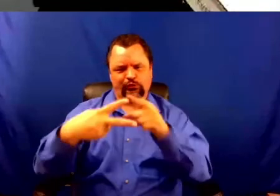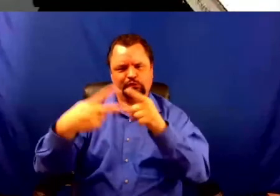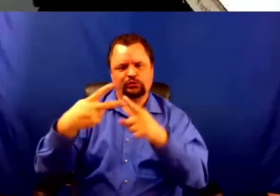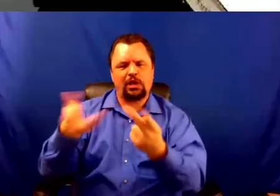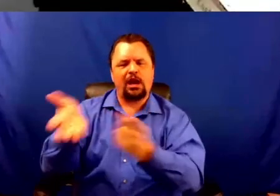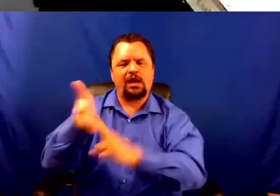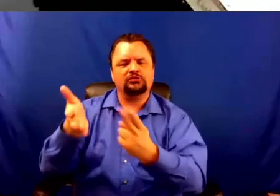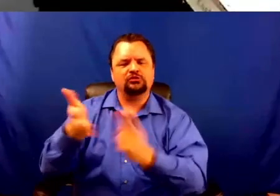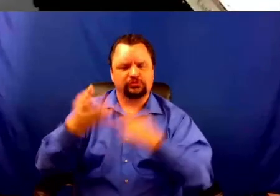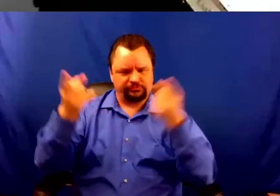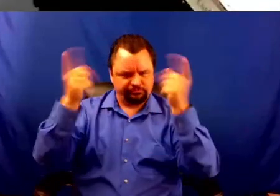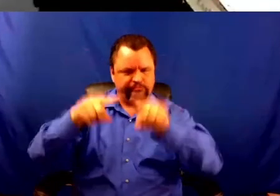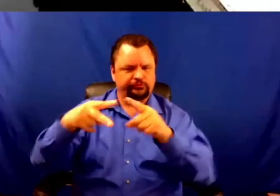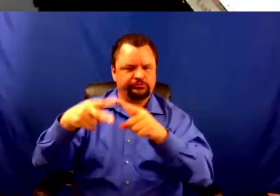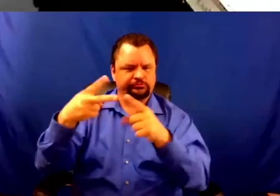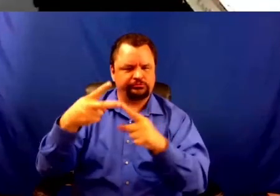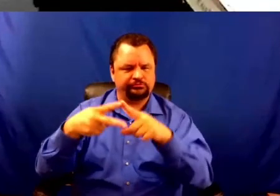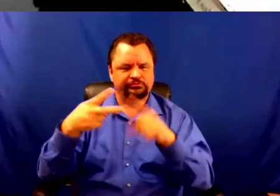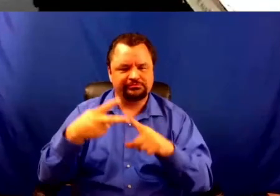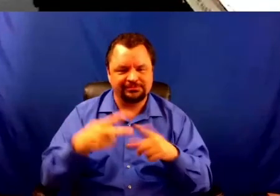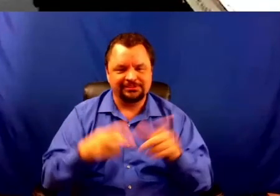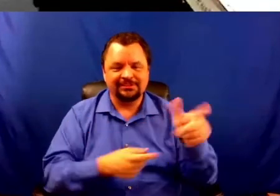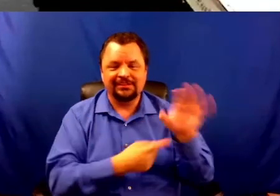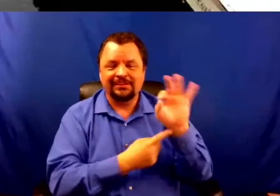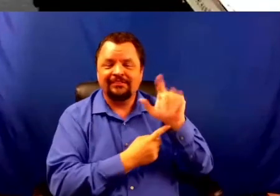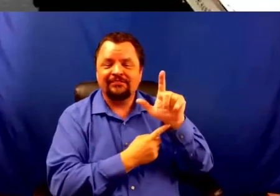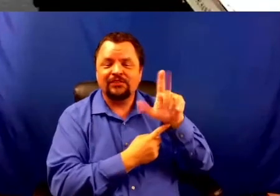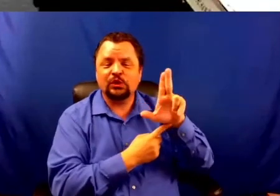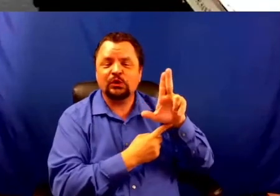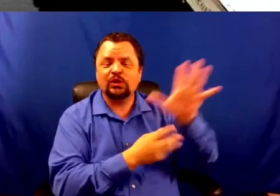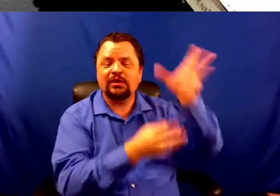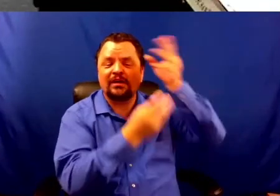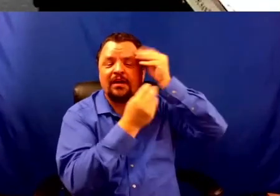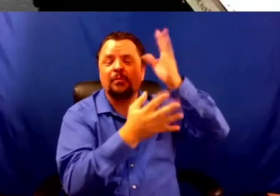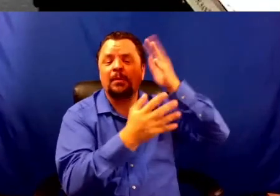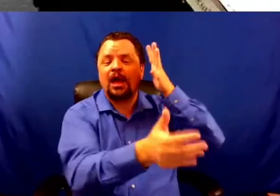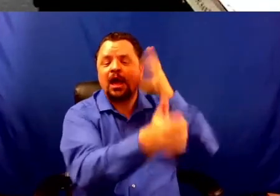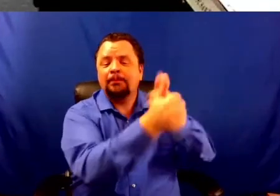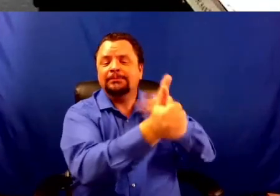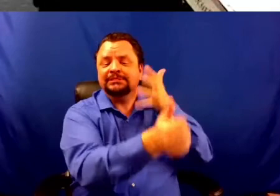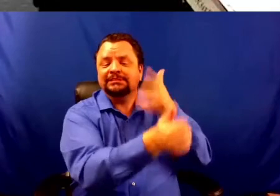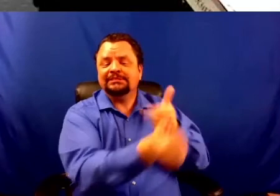We can skip the flu update and